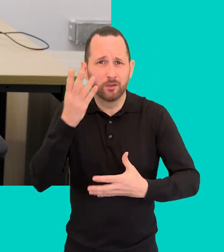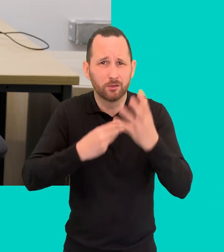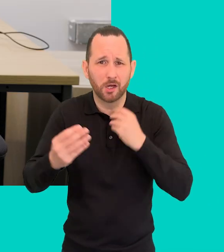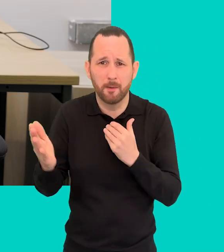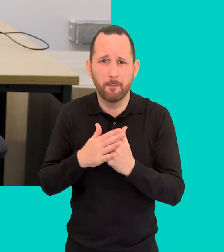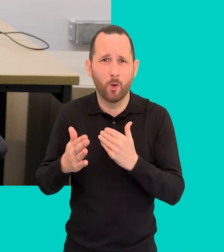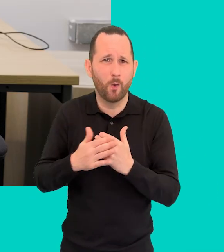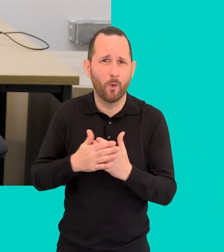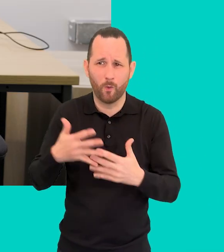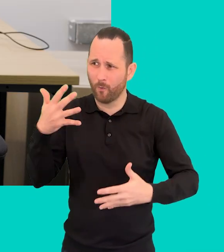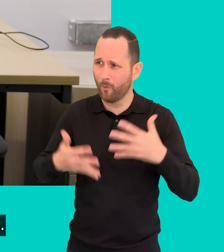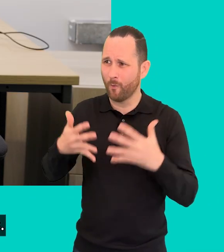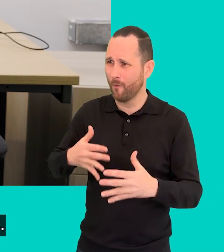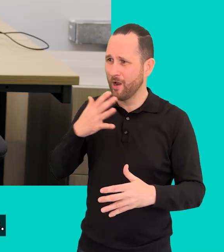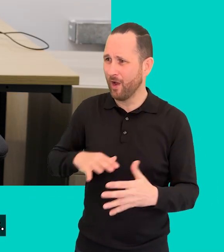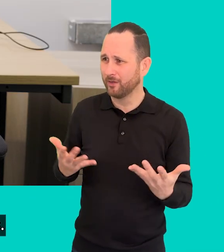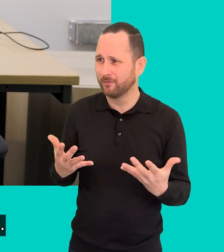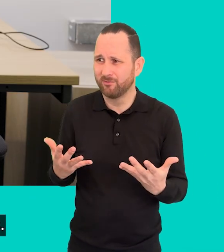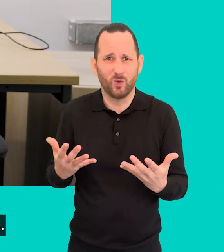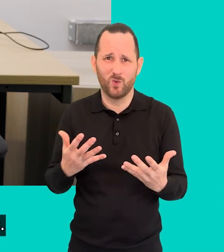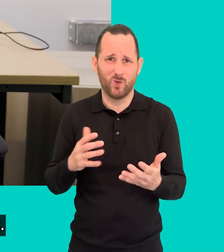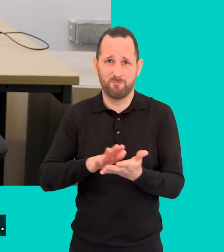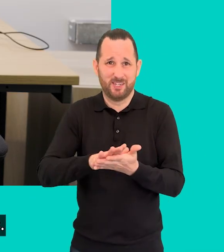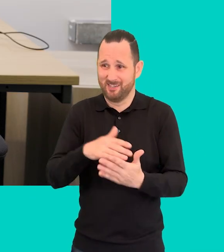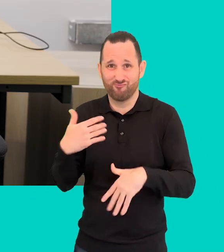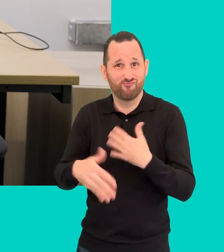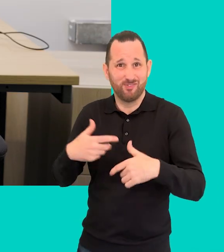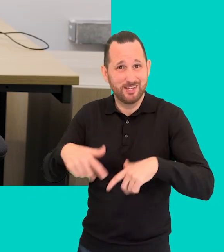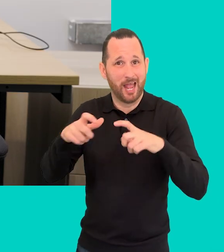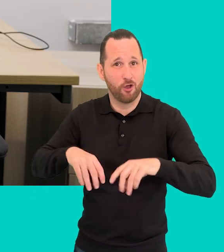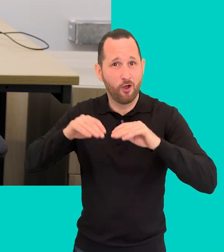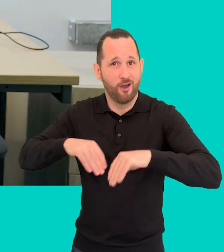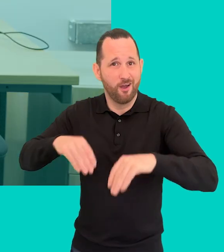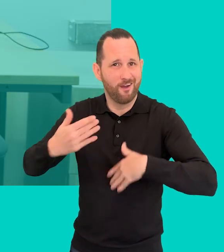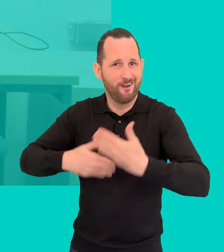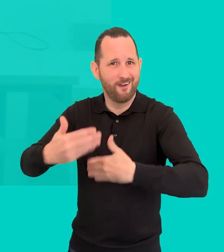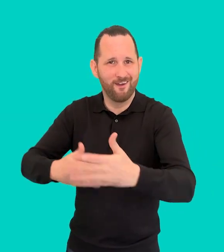their learning, they want to learn more. So yeah, just keep adding more lessons, that'd be great.